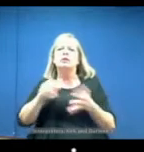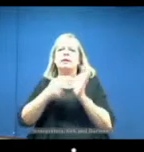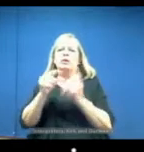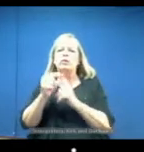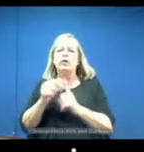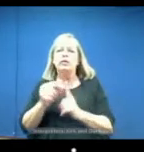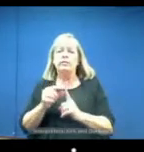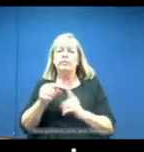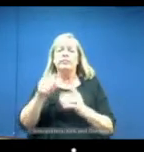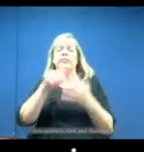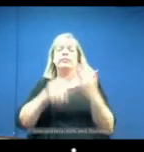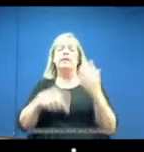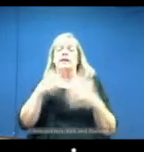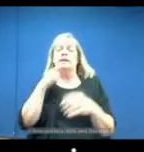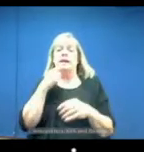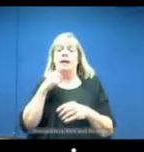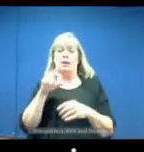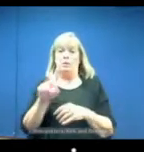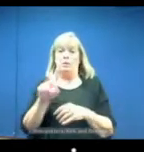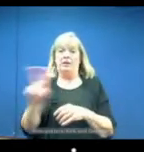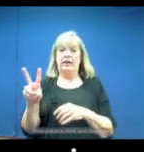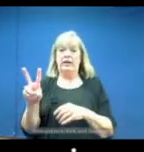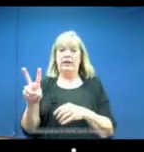It says domestic violence,